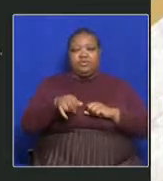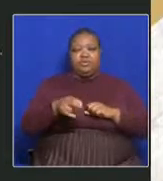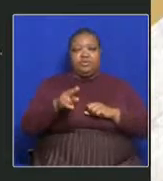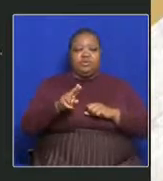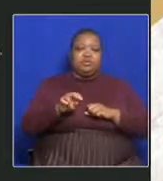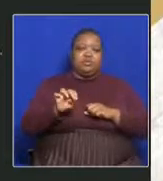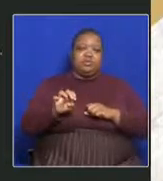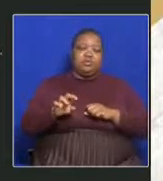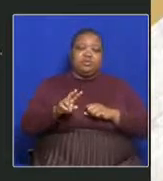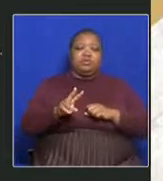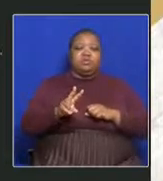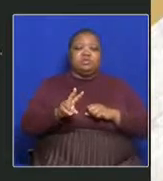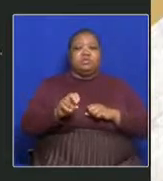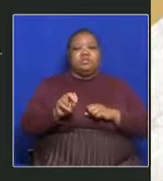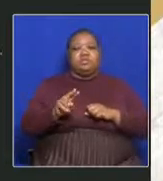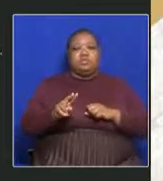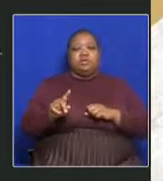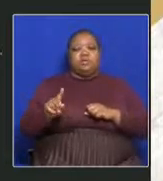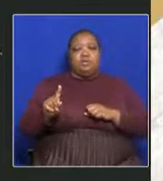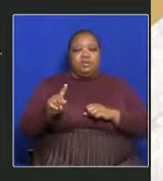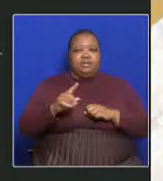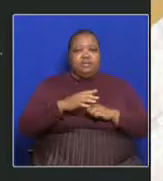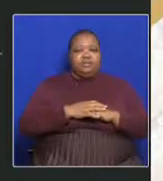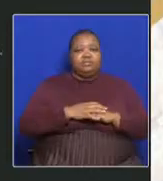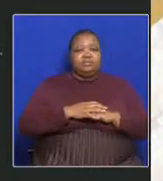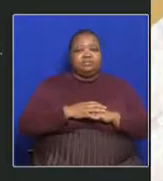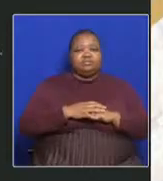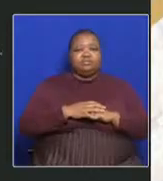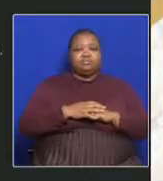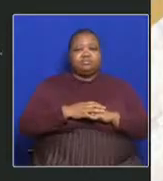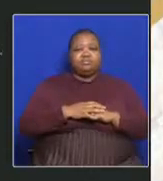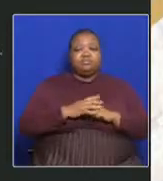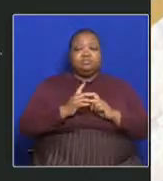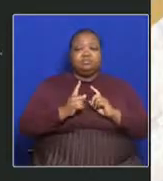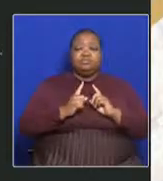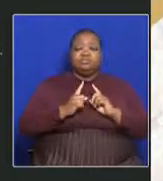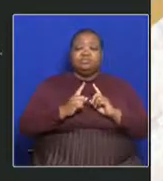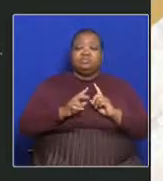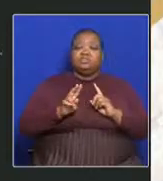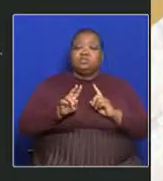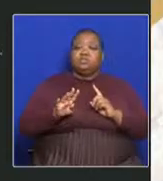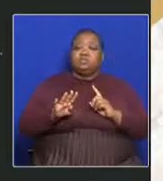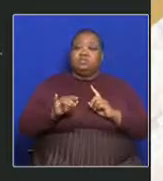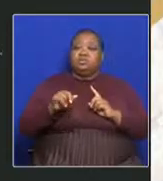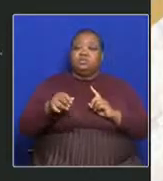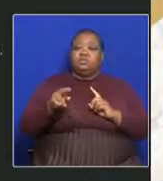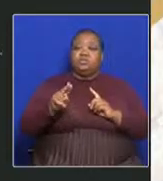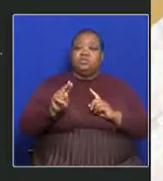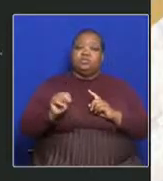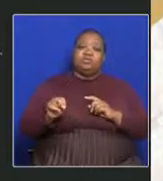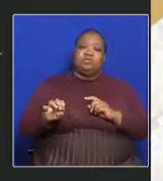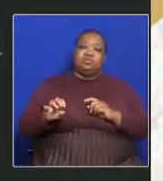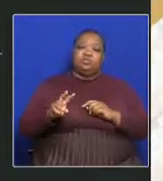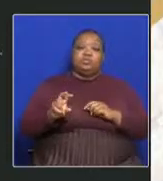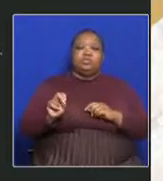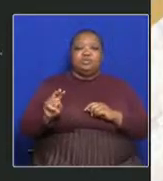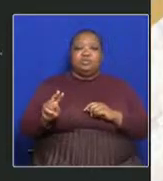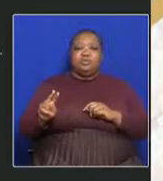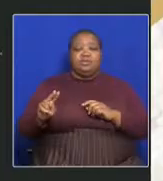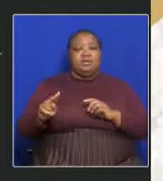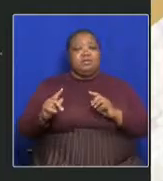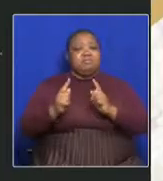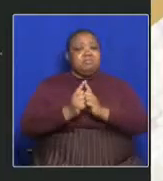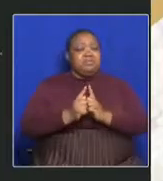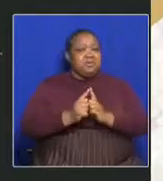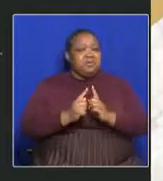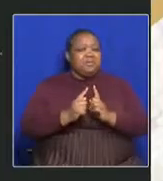right? No, I didn't engage with him on the 24th of June 2021. None of my members did. So clearly,